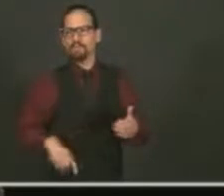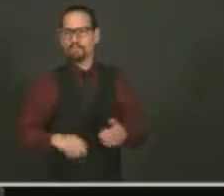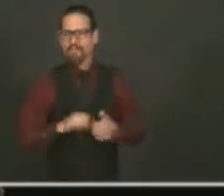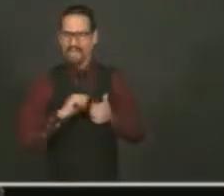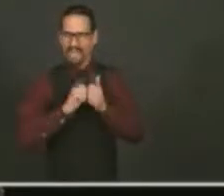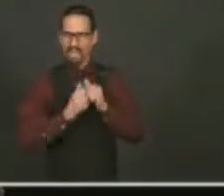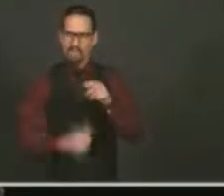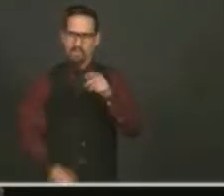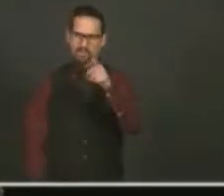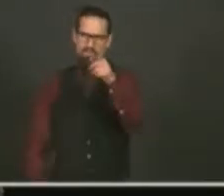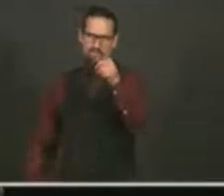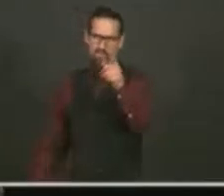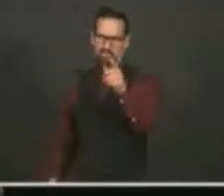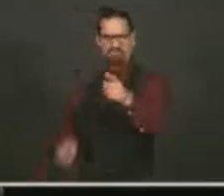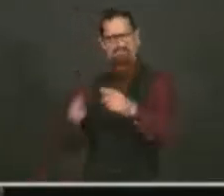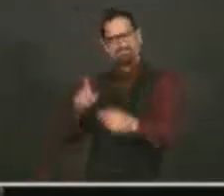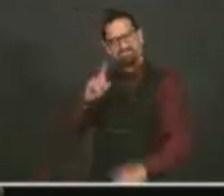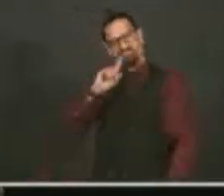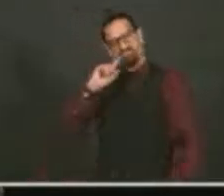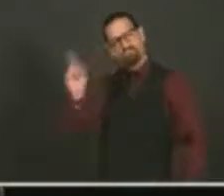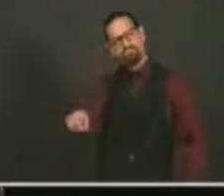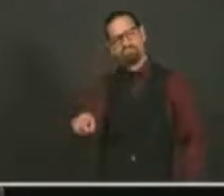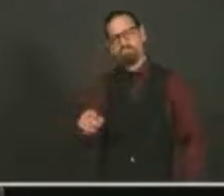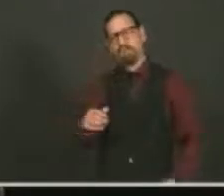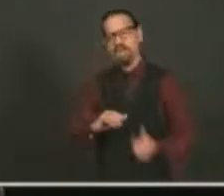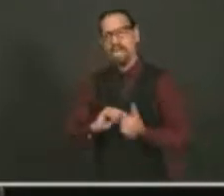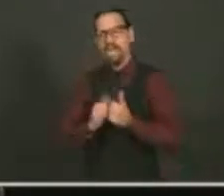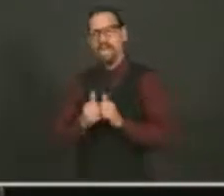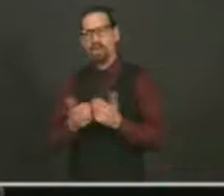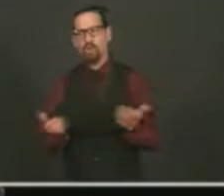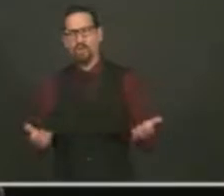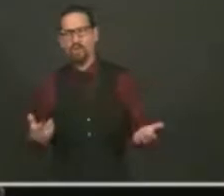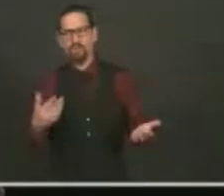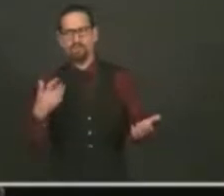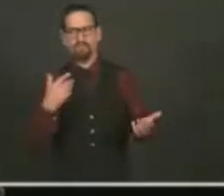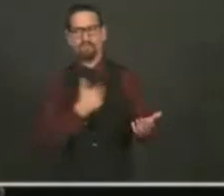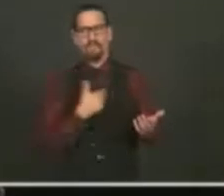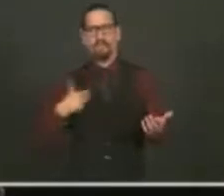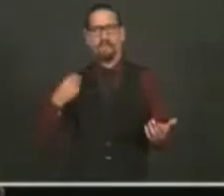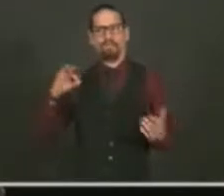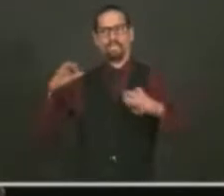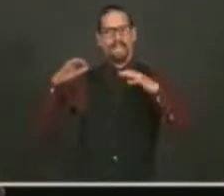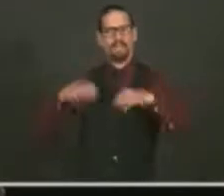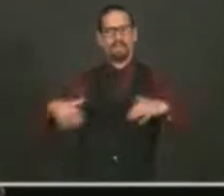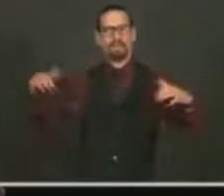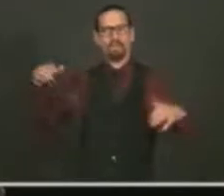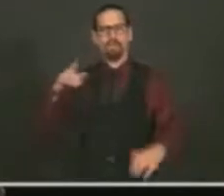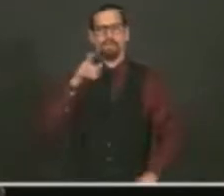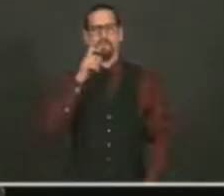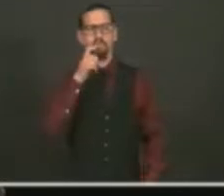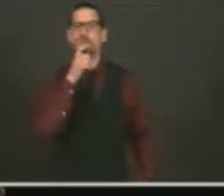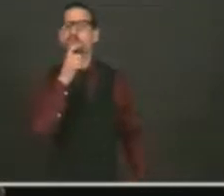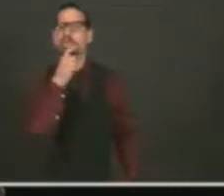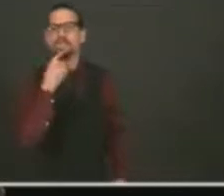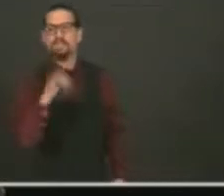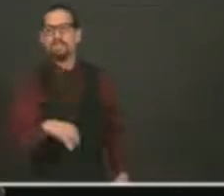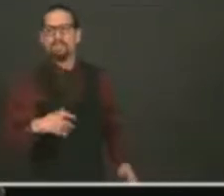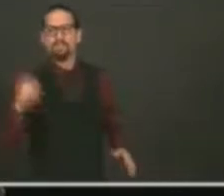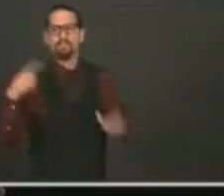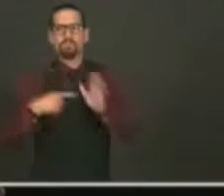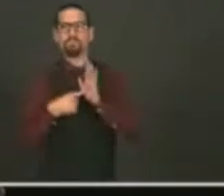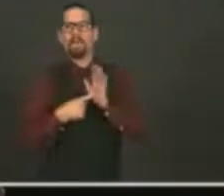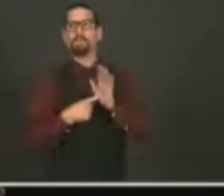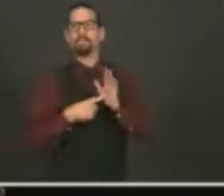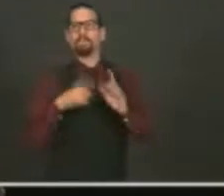member of the House of Representatives is saying publicly they refuse? Who? This is Representative David Place.